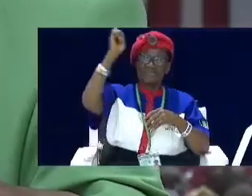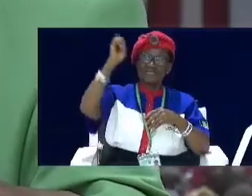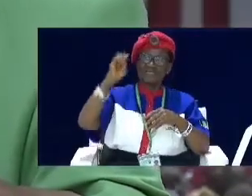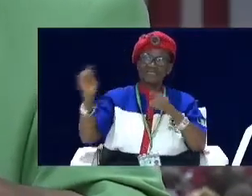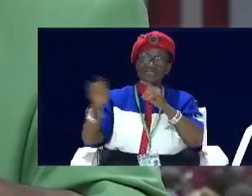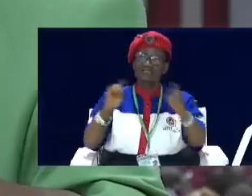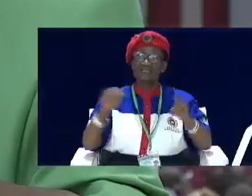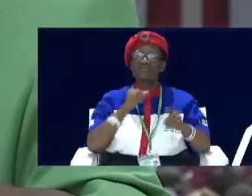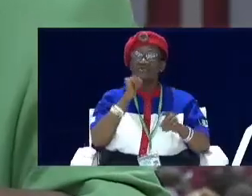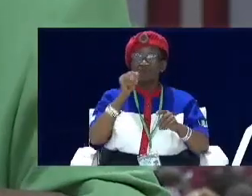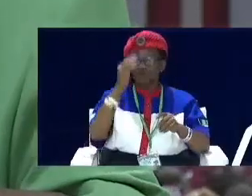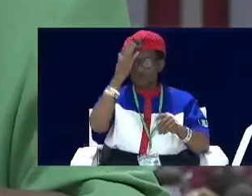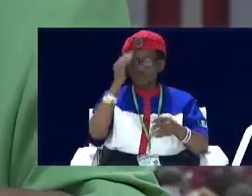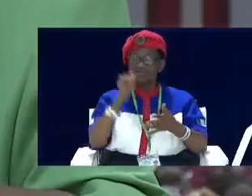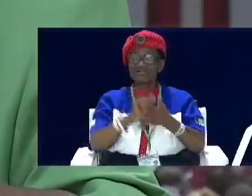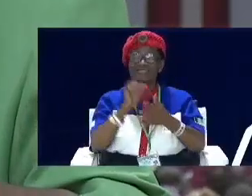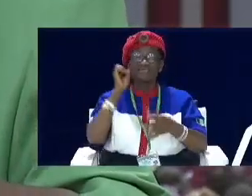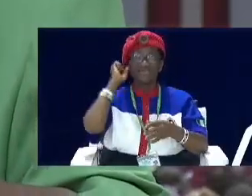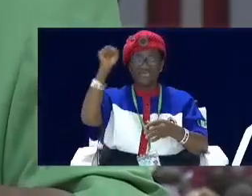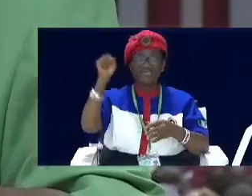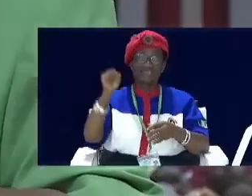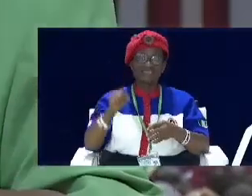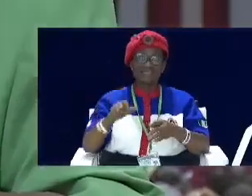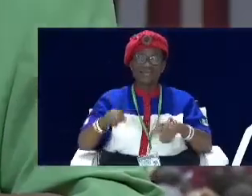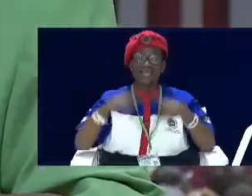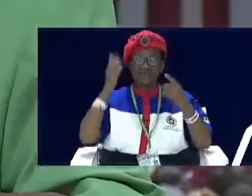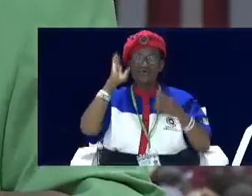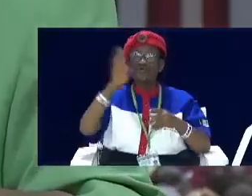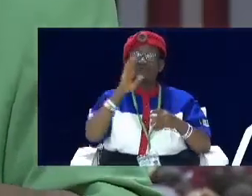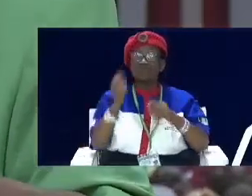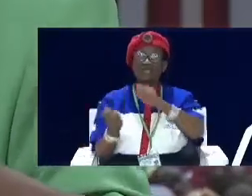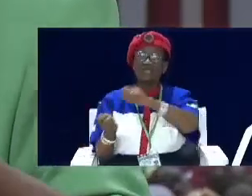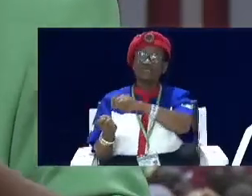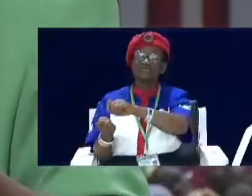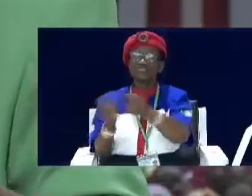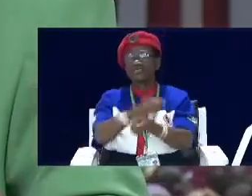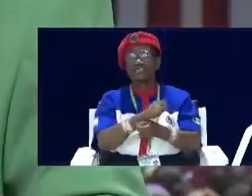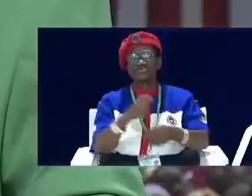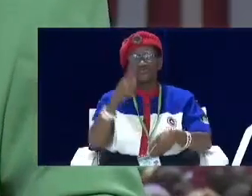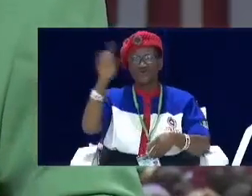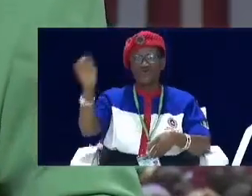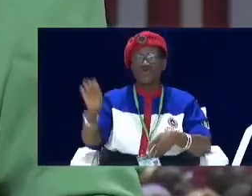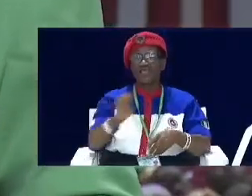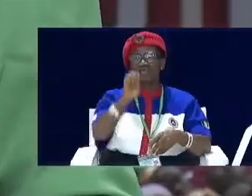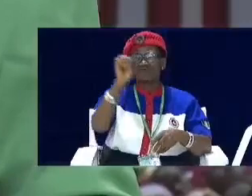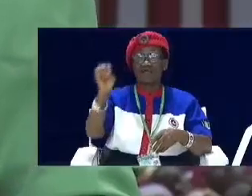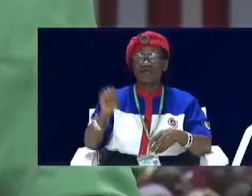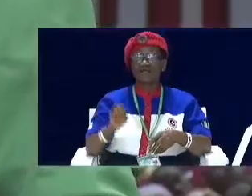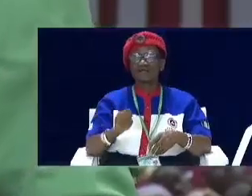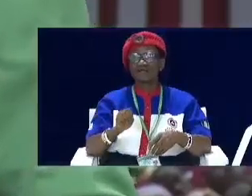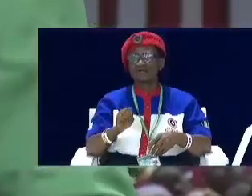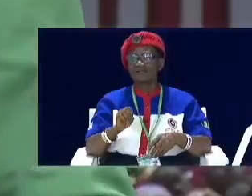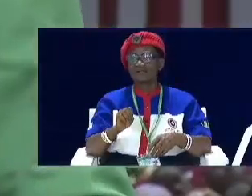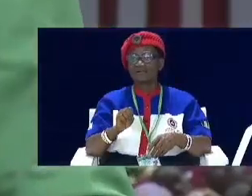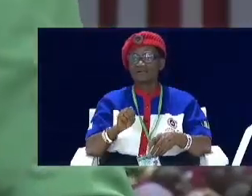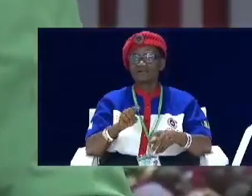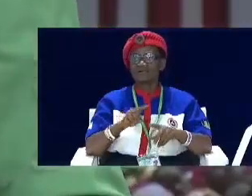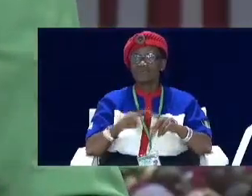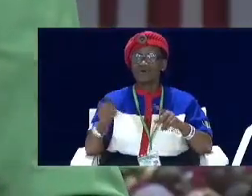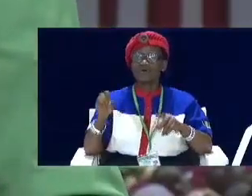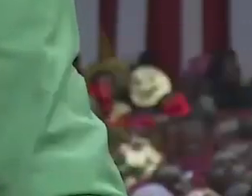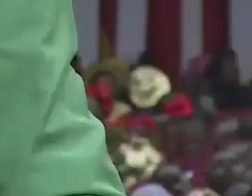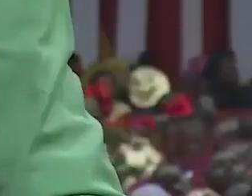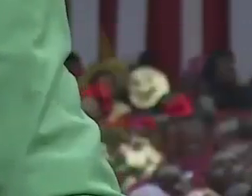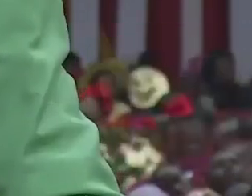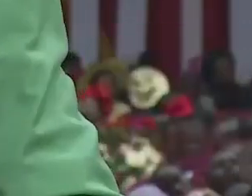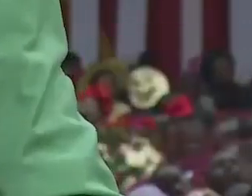to be changed forever. O mo wi pe ojo na ni aye o yi pada si daada. He was ready. Sugbon o ti o